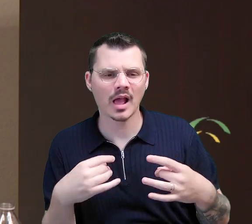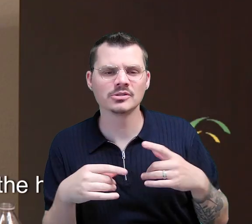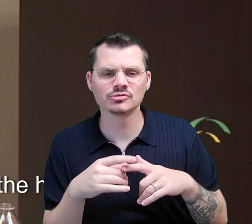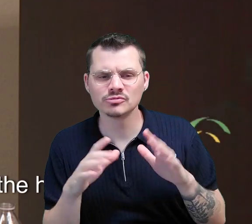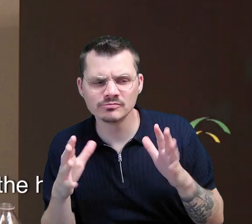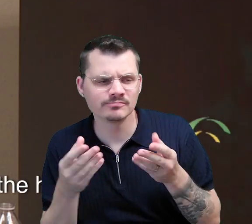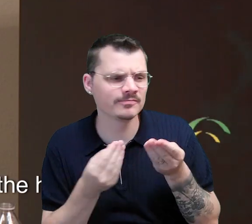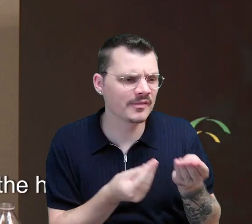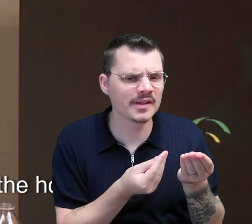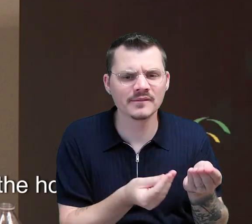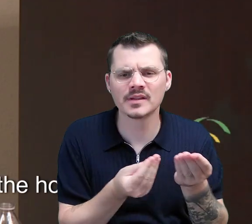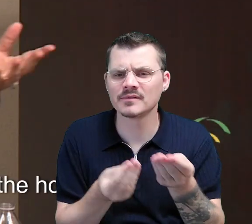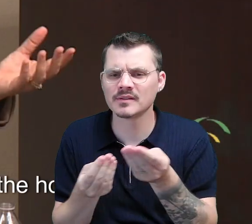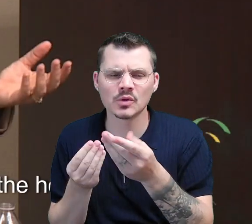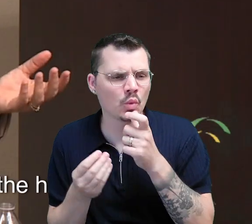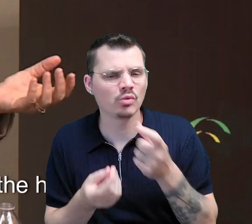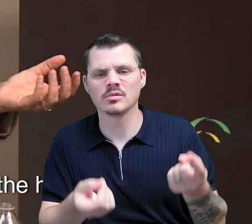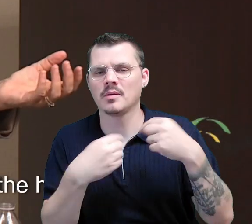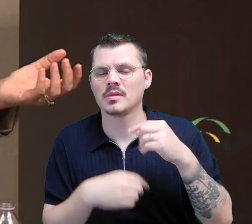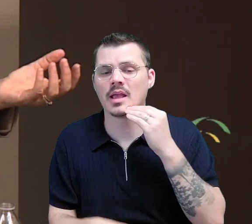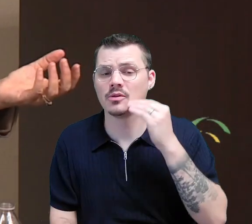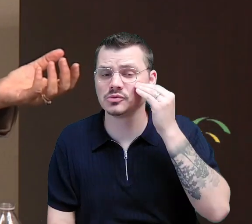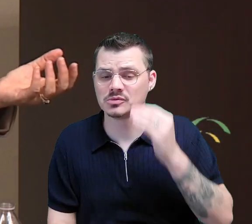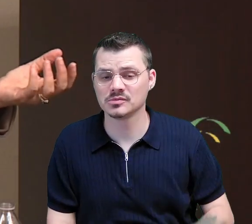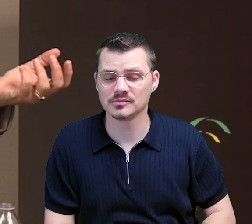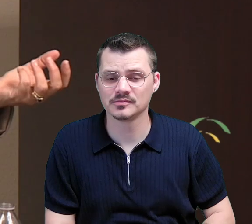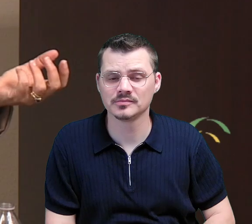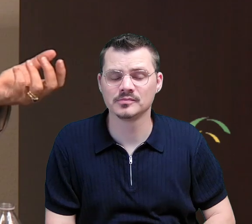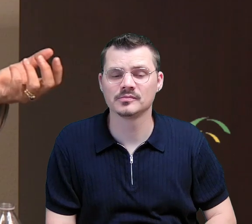to wait on and feed everybody who comes to the house.